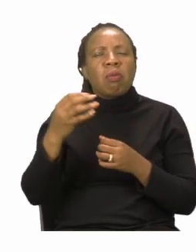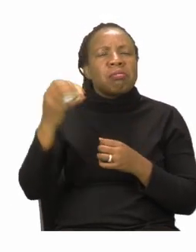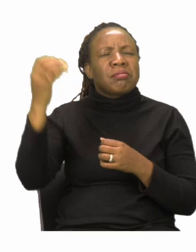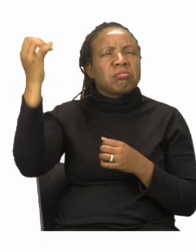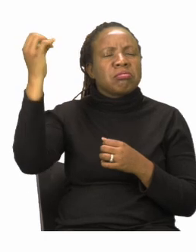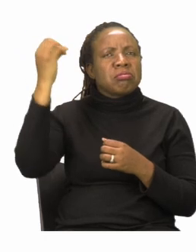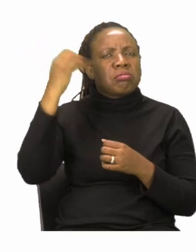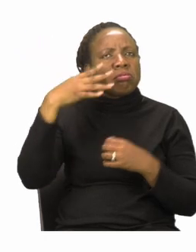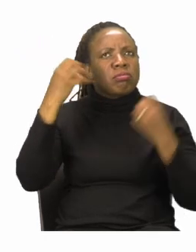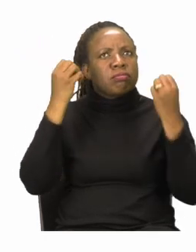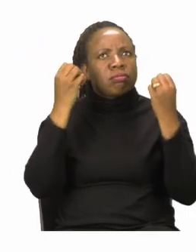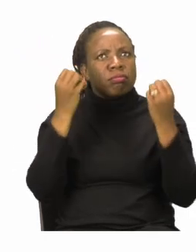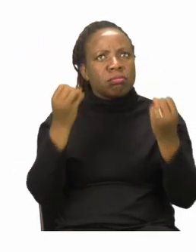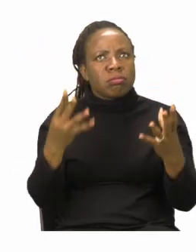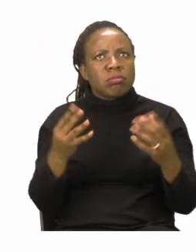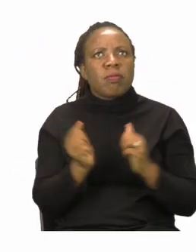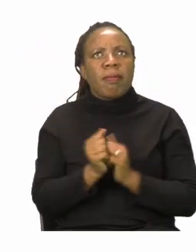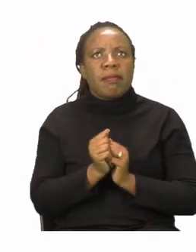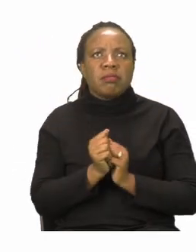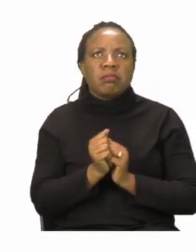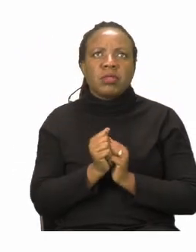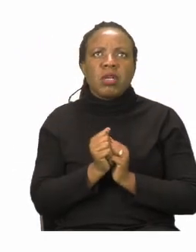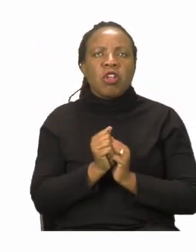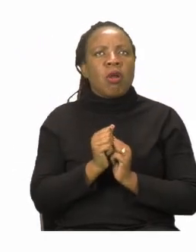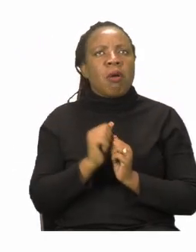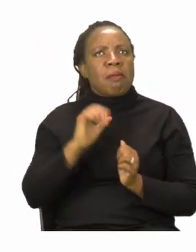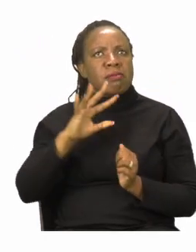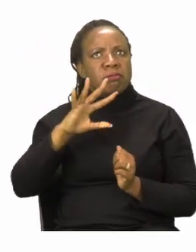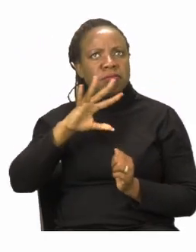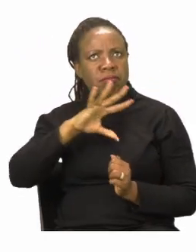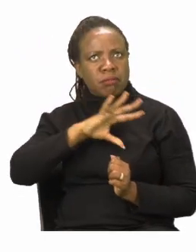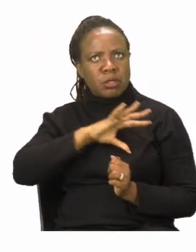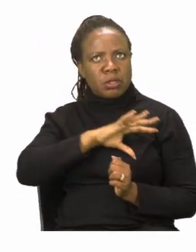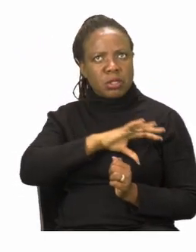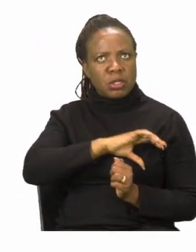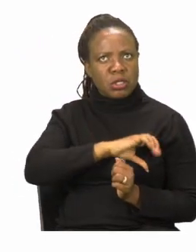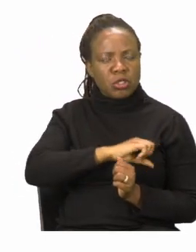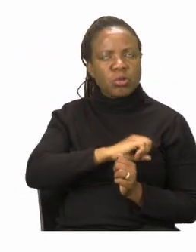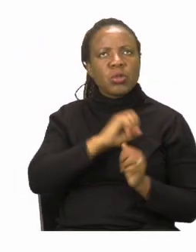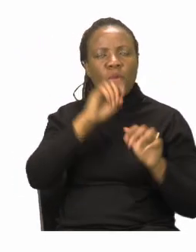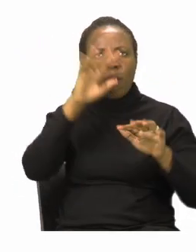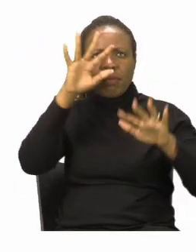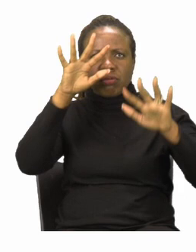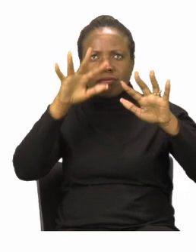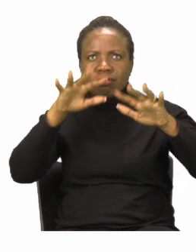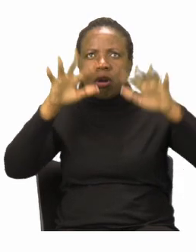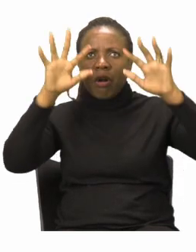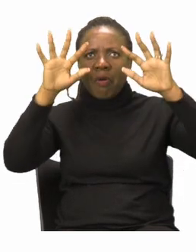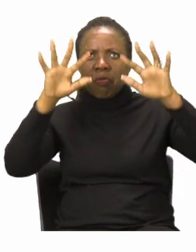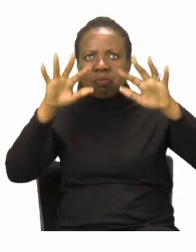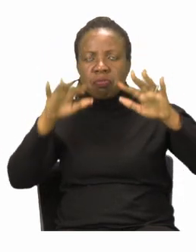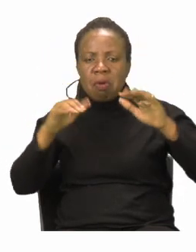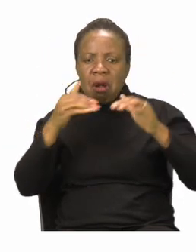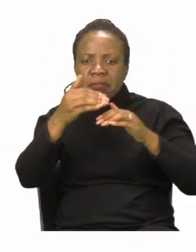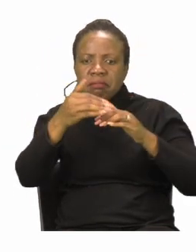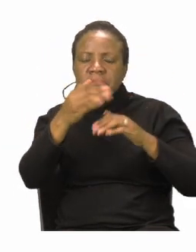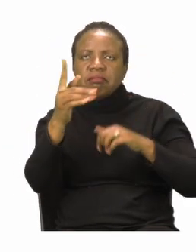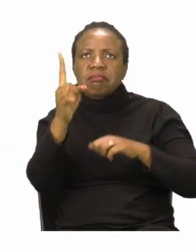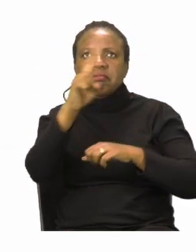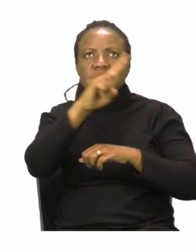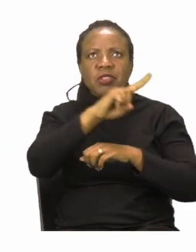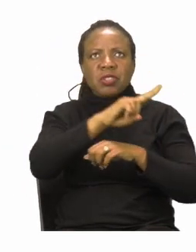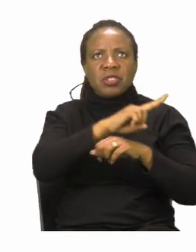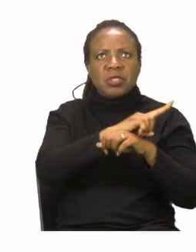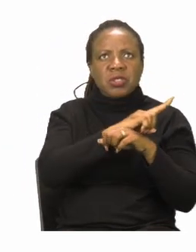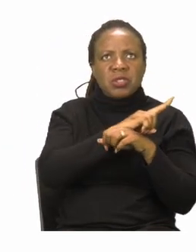lots of showers, in a few days it will be a flower. I will plant my